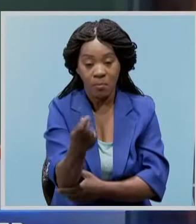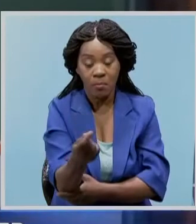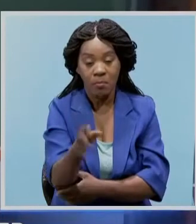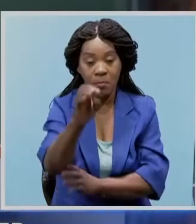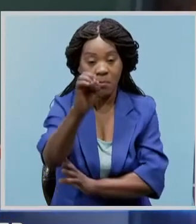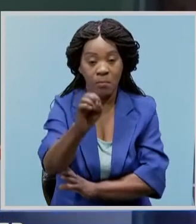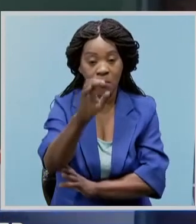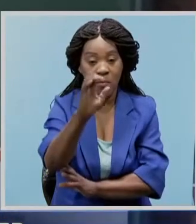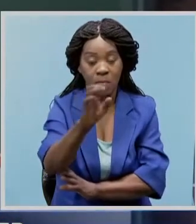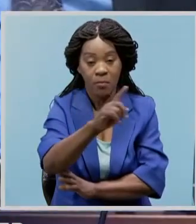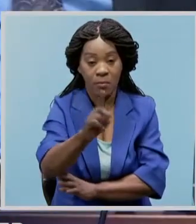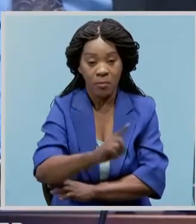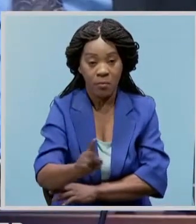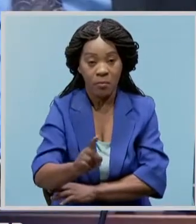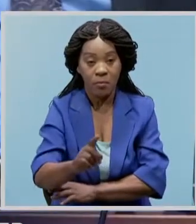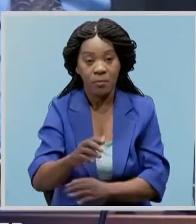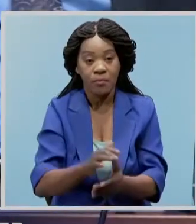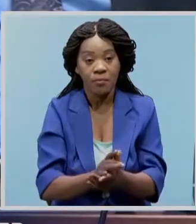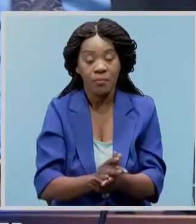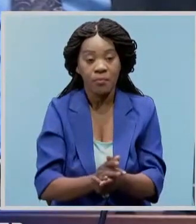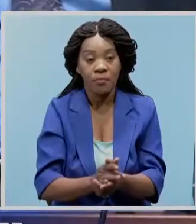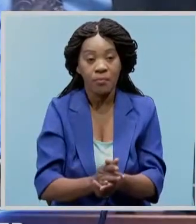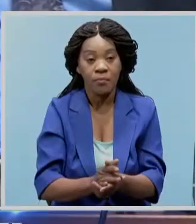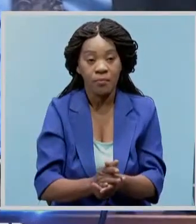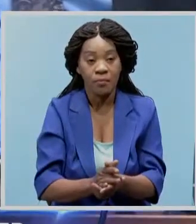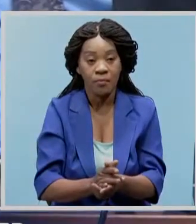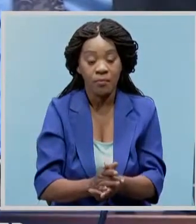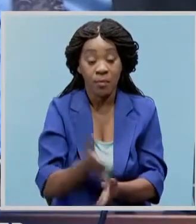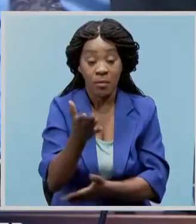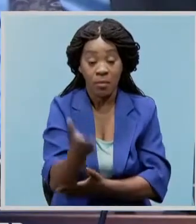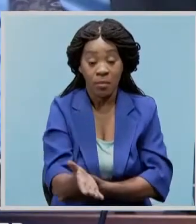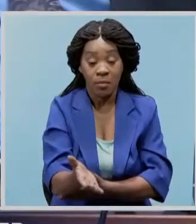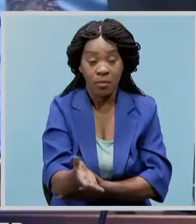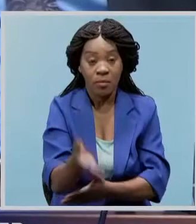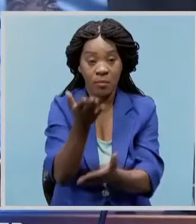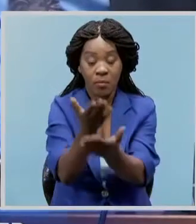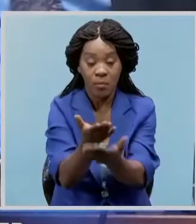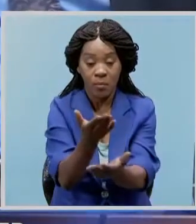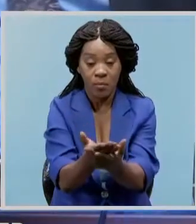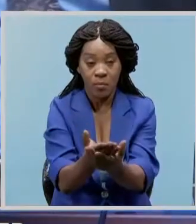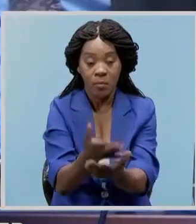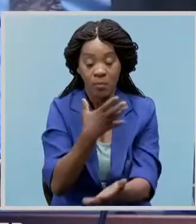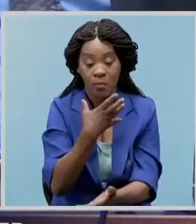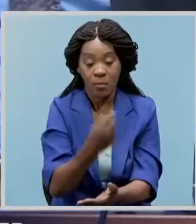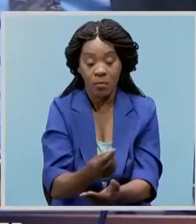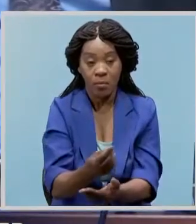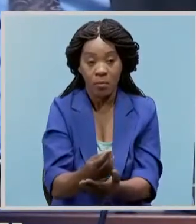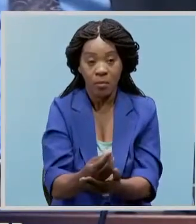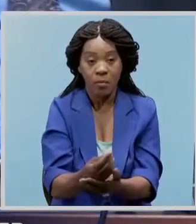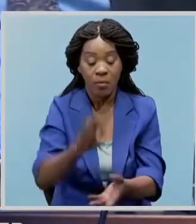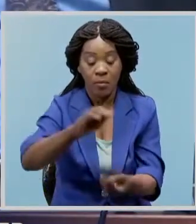Electoral Commission of Zambia. And in making its proposals, the Commission considered a number of